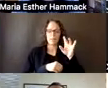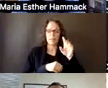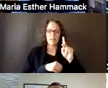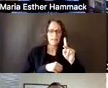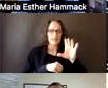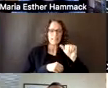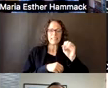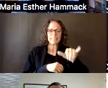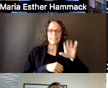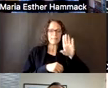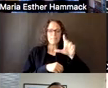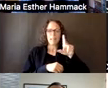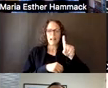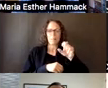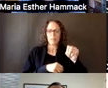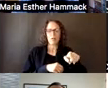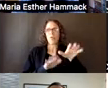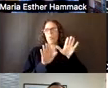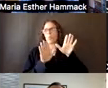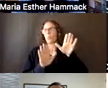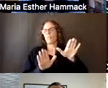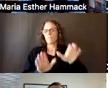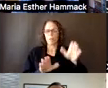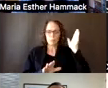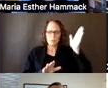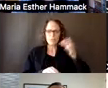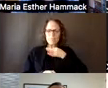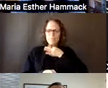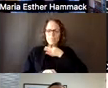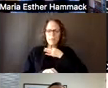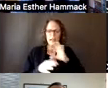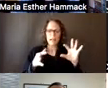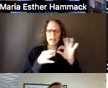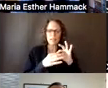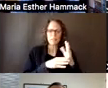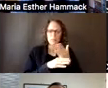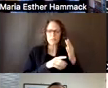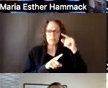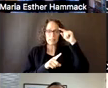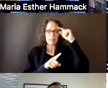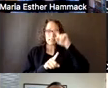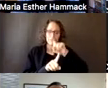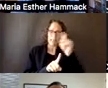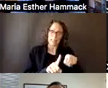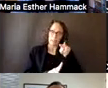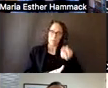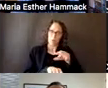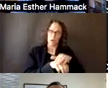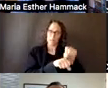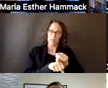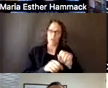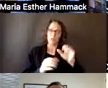fantastic presentation. I wonder what connection between Texas' stance on slavery versus the rest of the US stance on slavery and